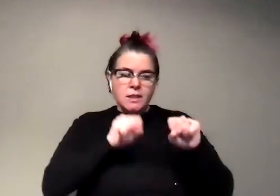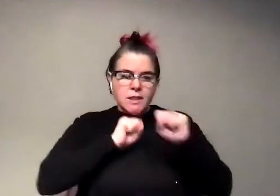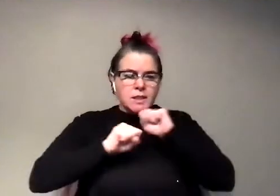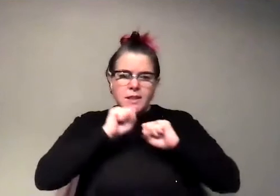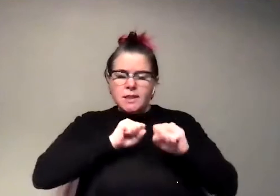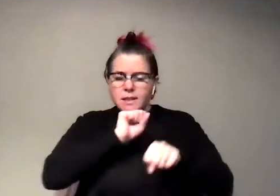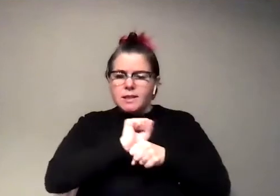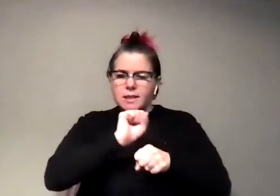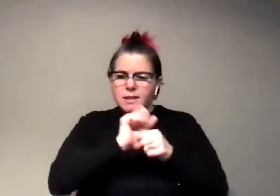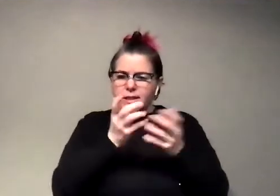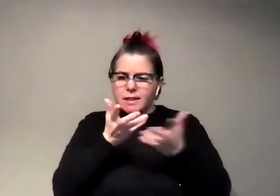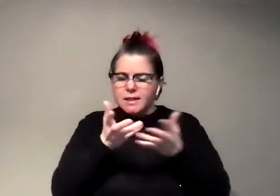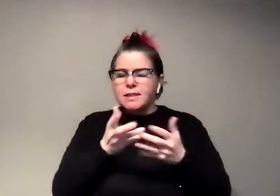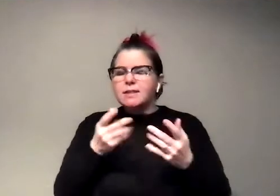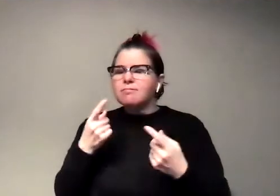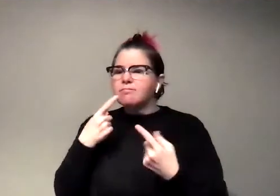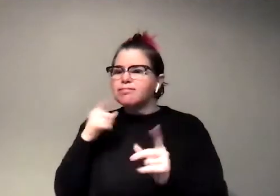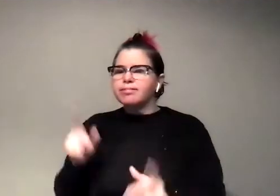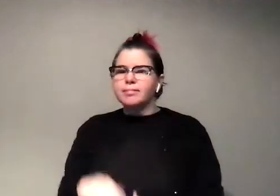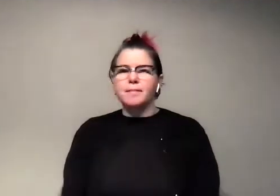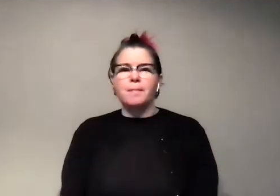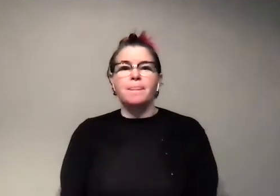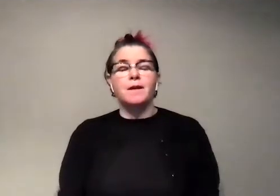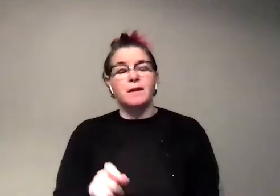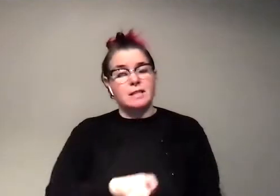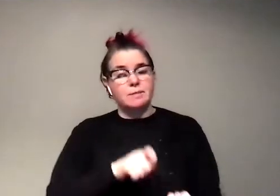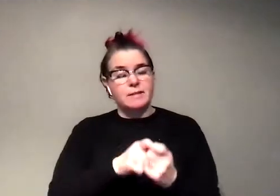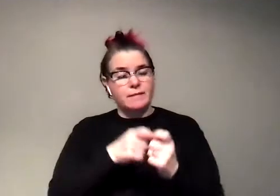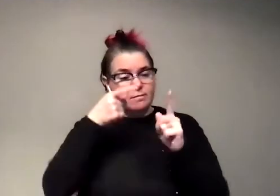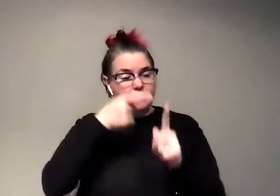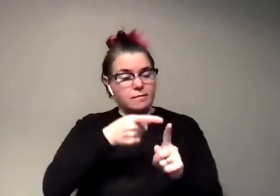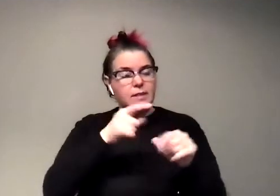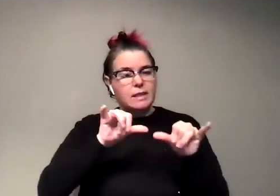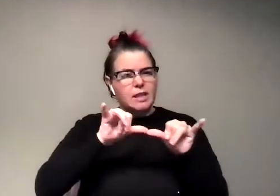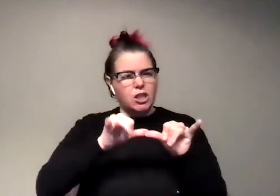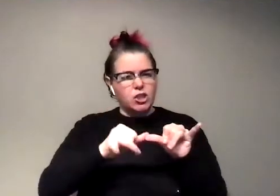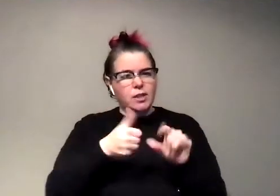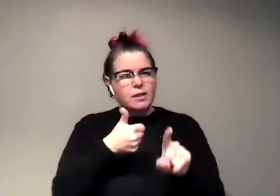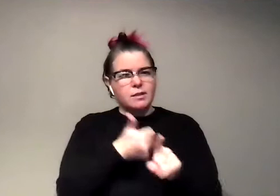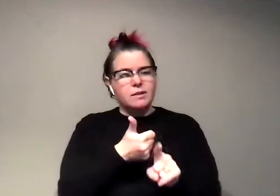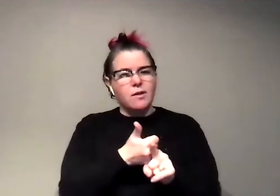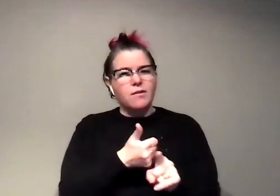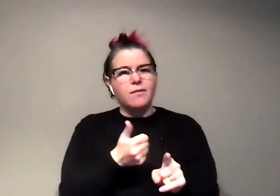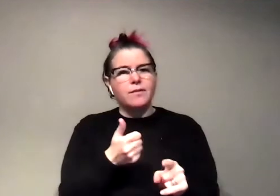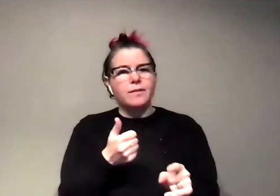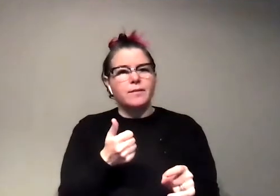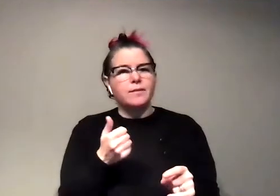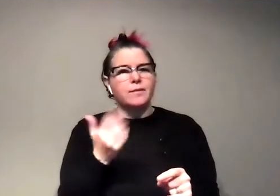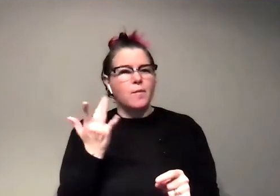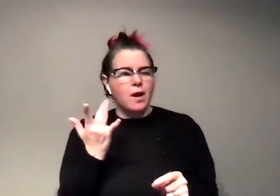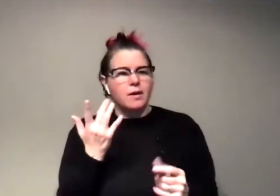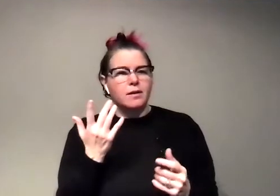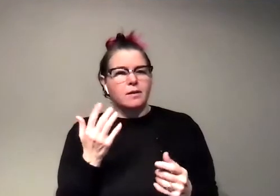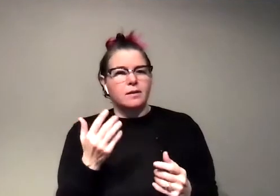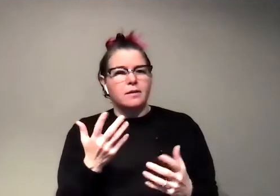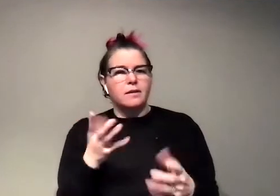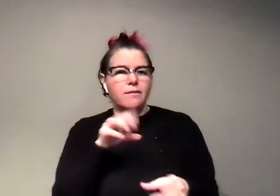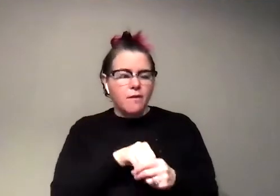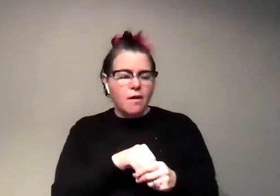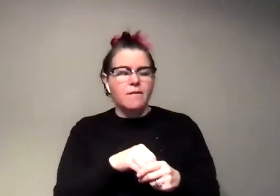thing I specifically like about engineering is because a lot of it involves like physical,